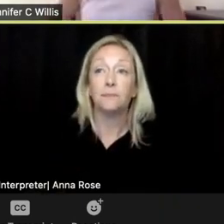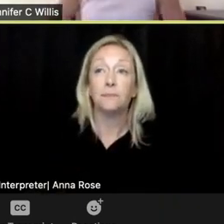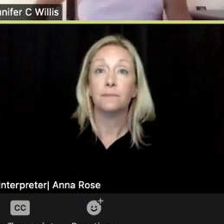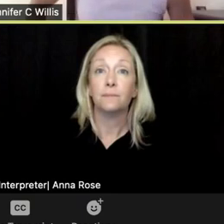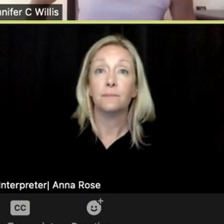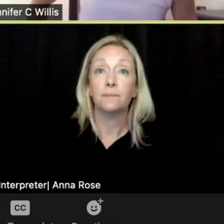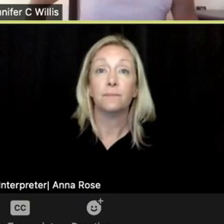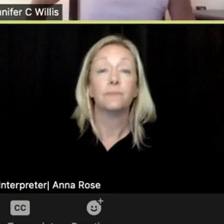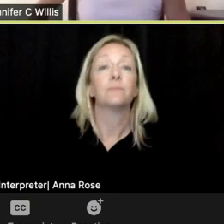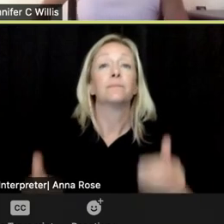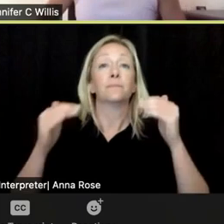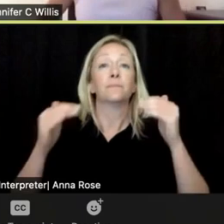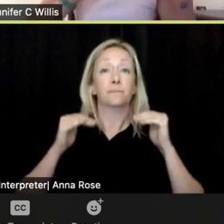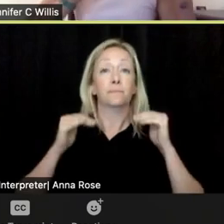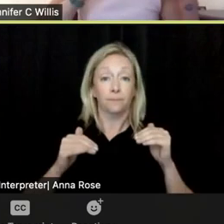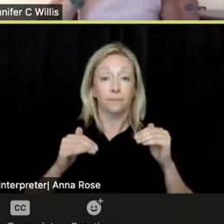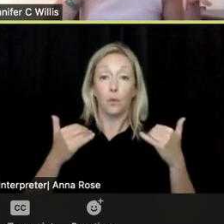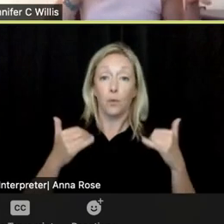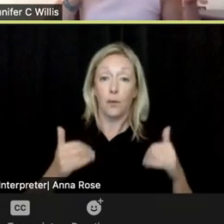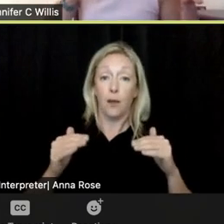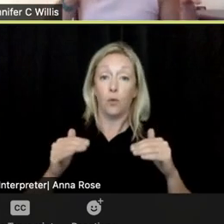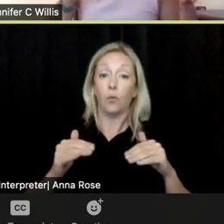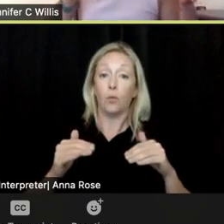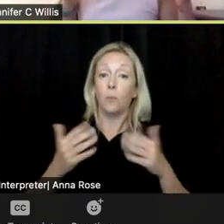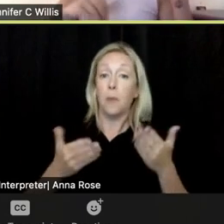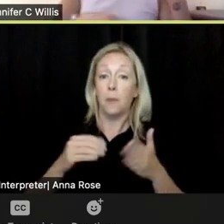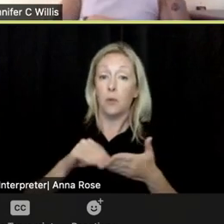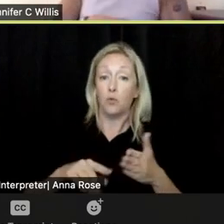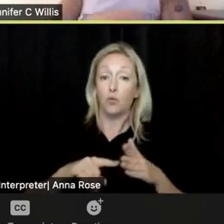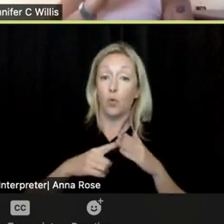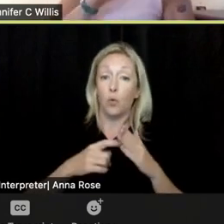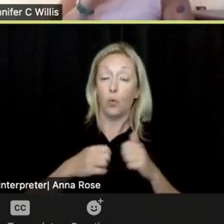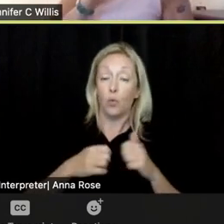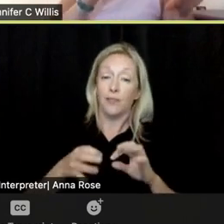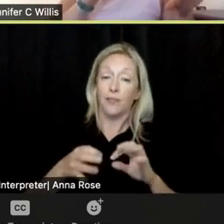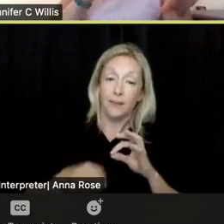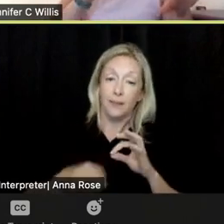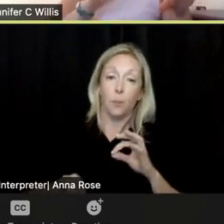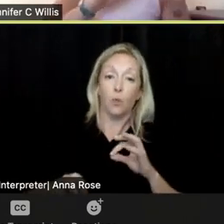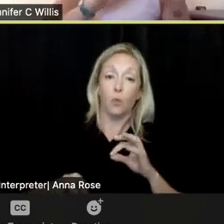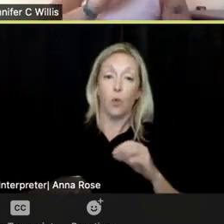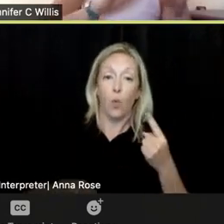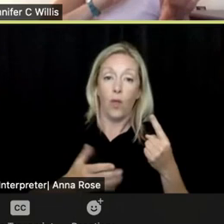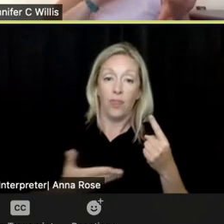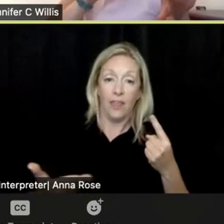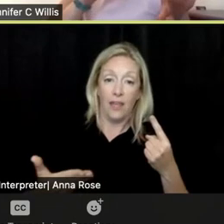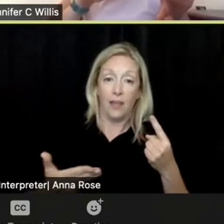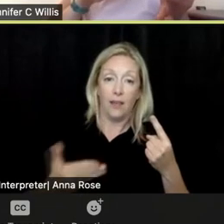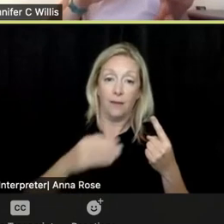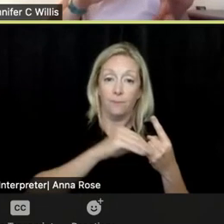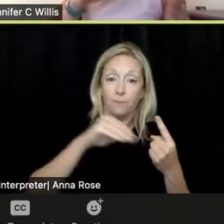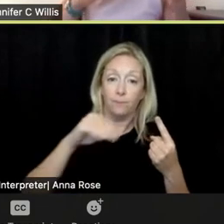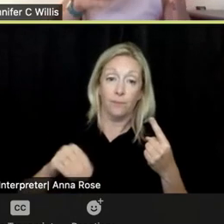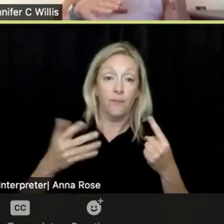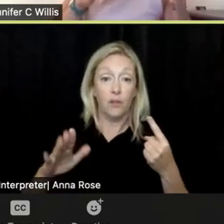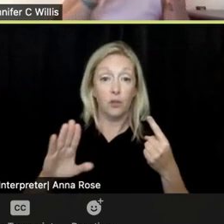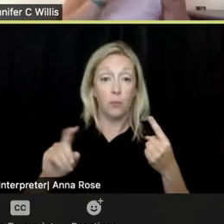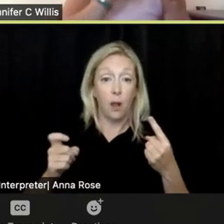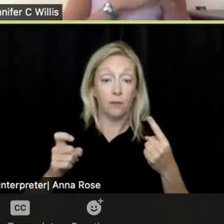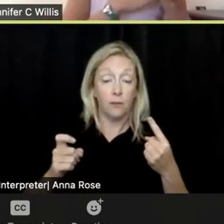And so then we can move up, our students can start, maybe they start at that, single object